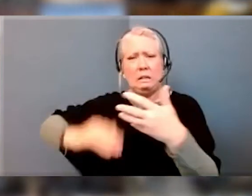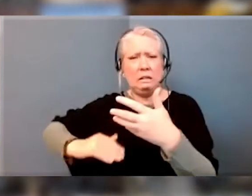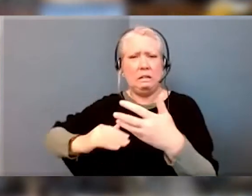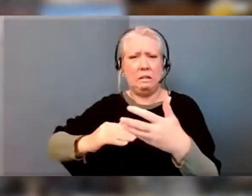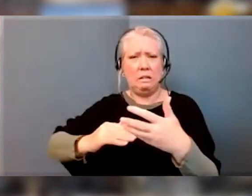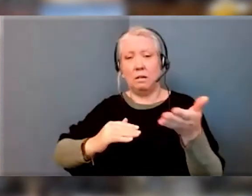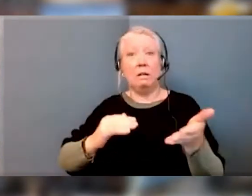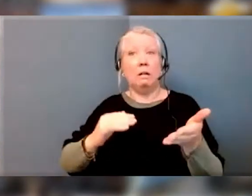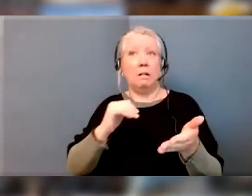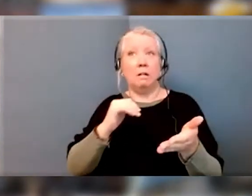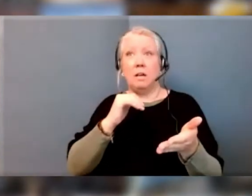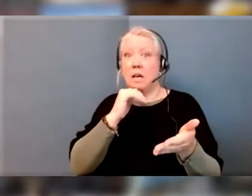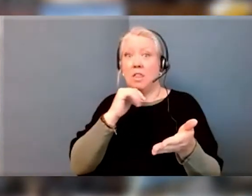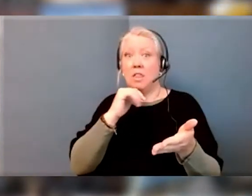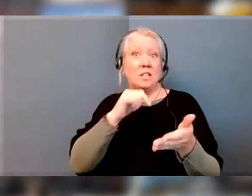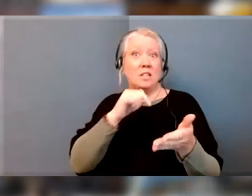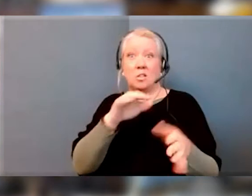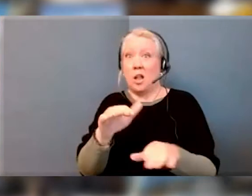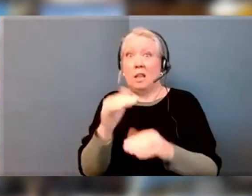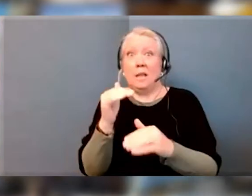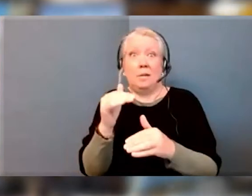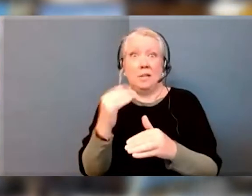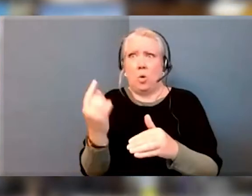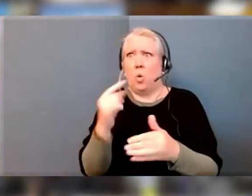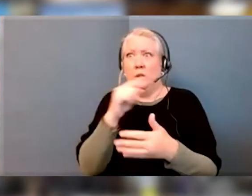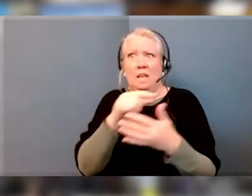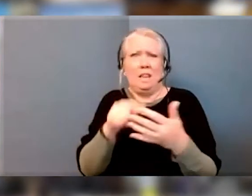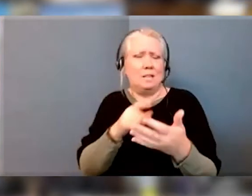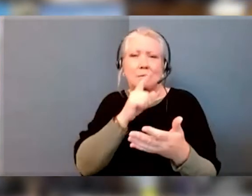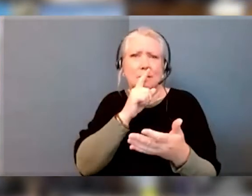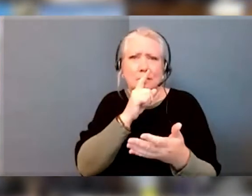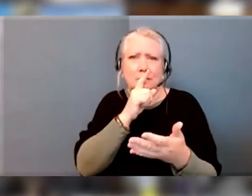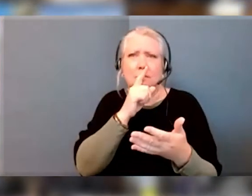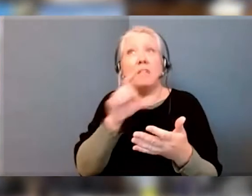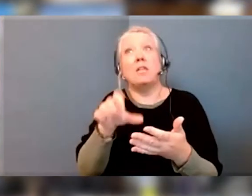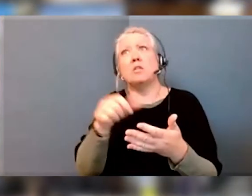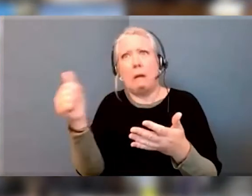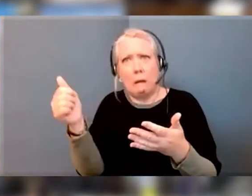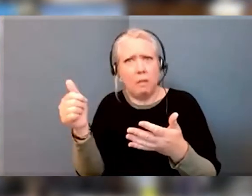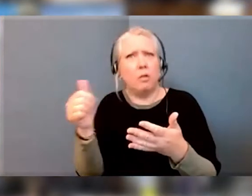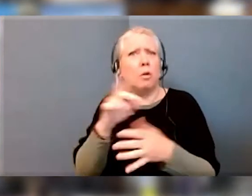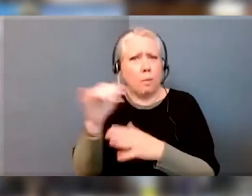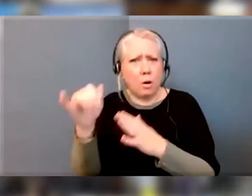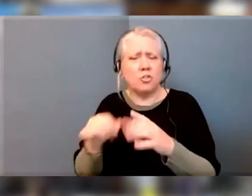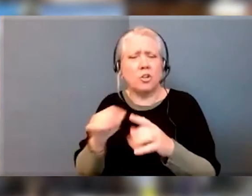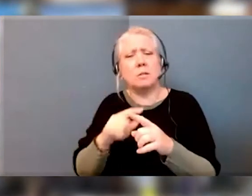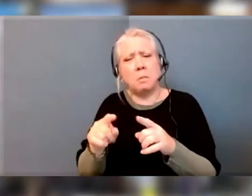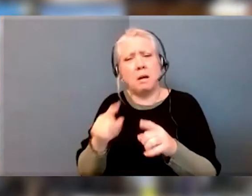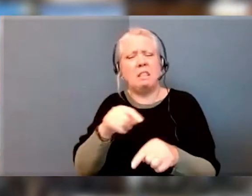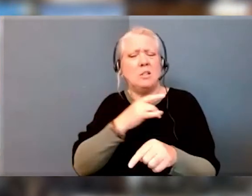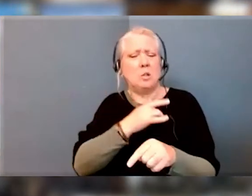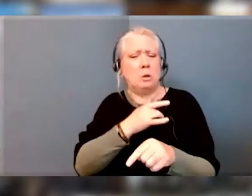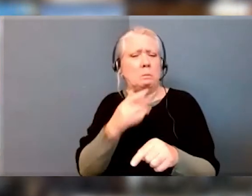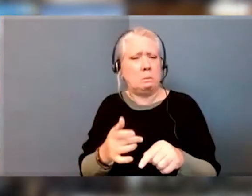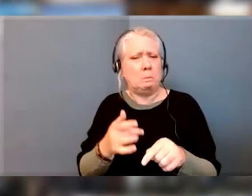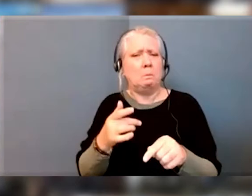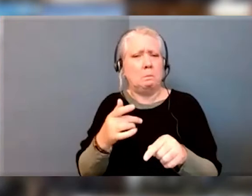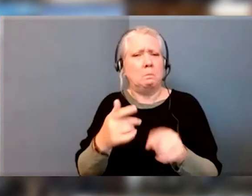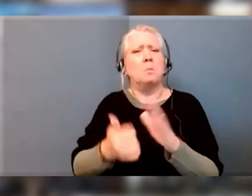not limited to what is listed here, but these are some of the most common kinds of projects that we tend to see. So if we go to the next